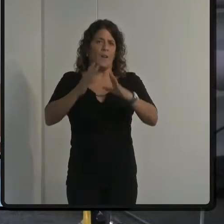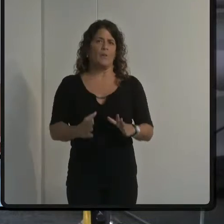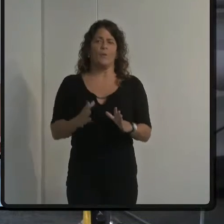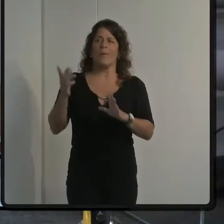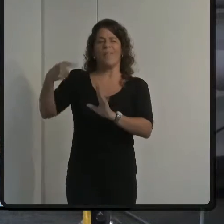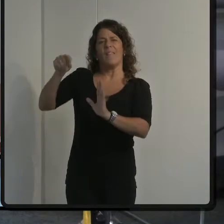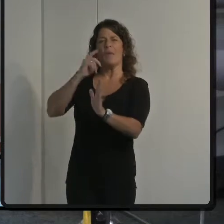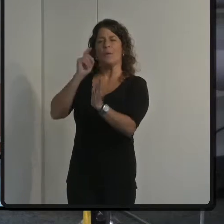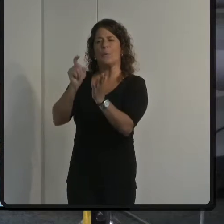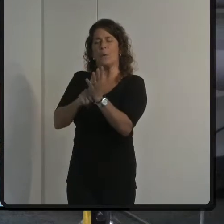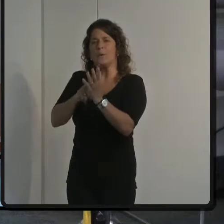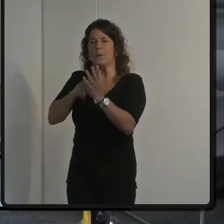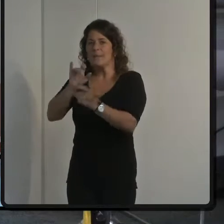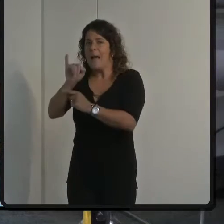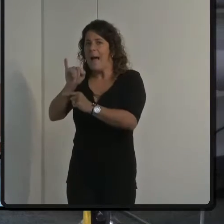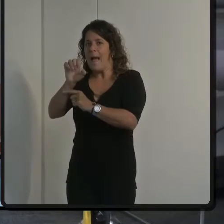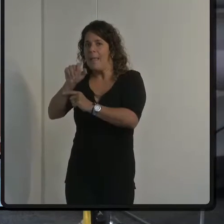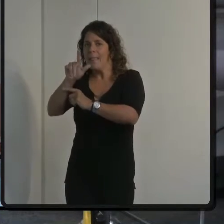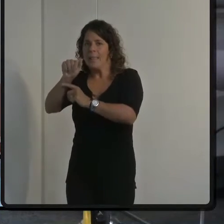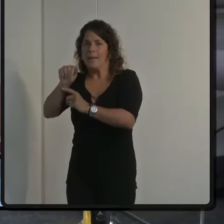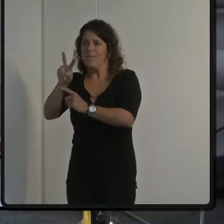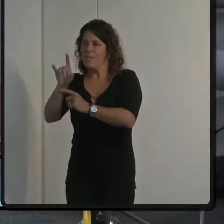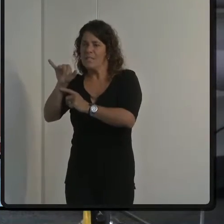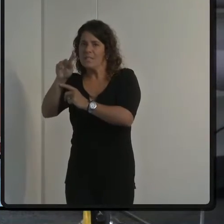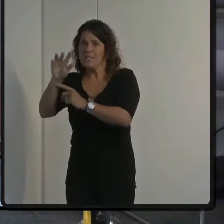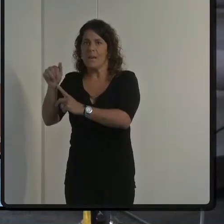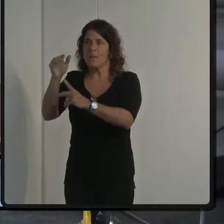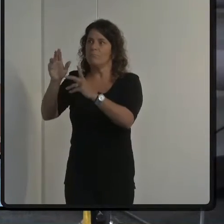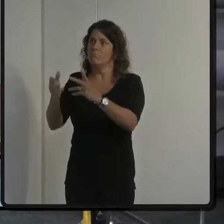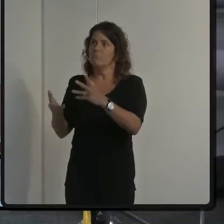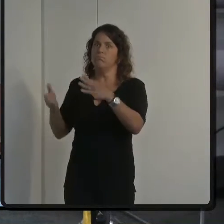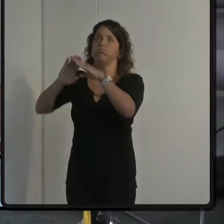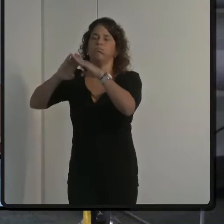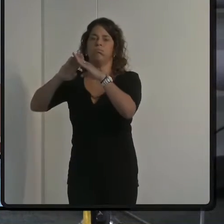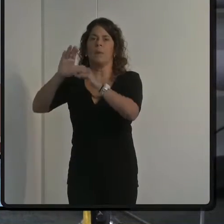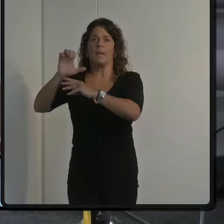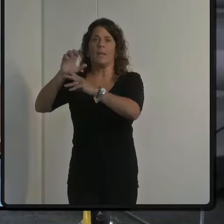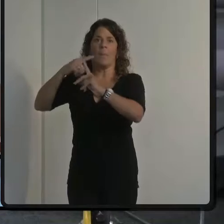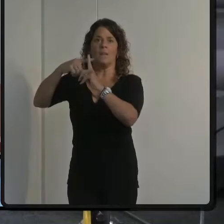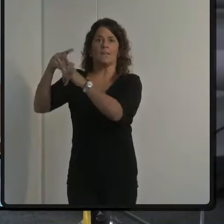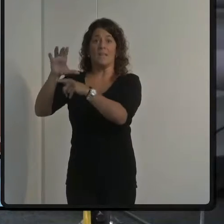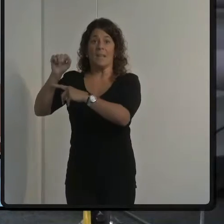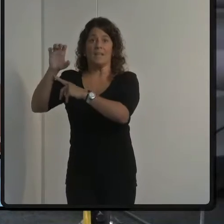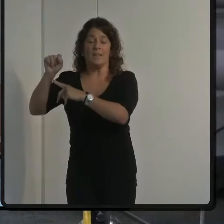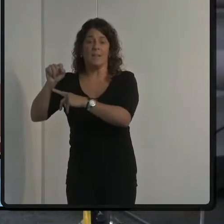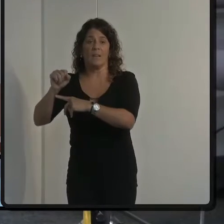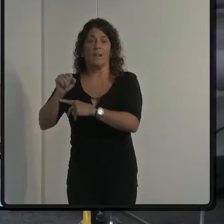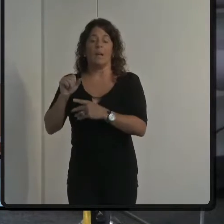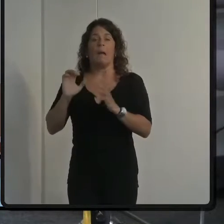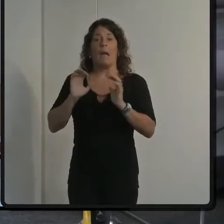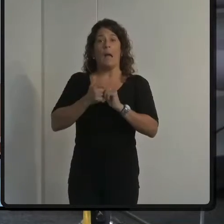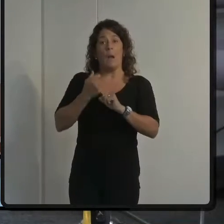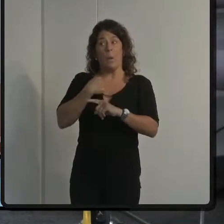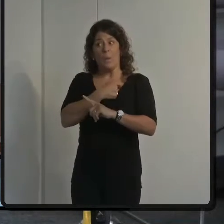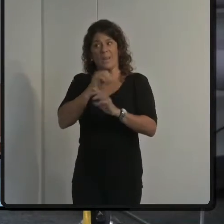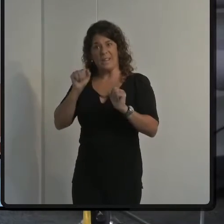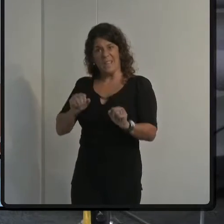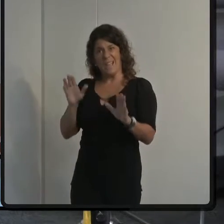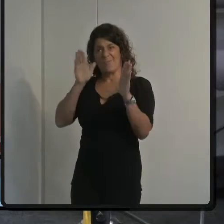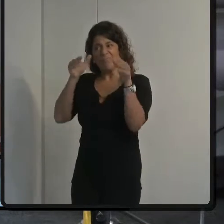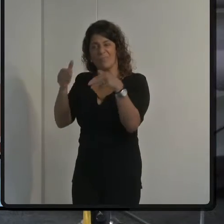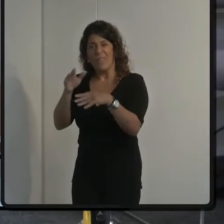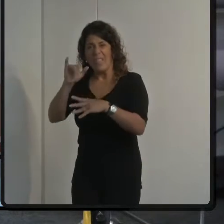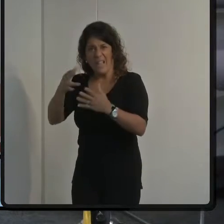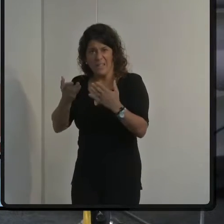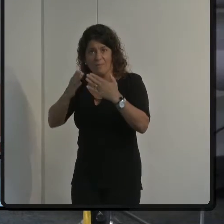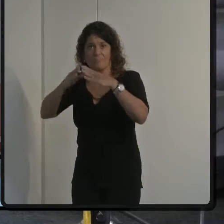a dramatic increase in cases. In order to address the increasing numbers, I'd like to share